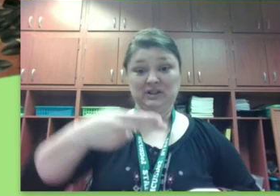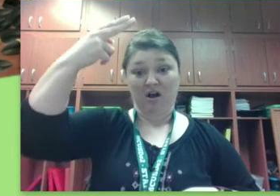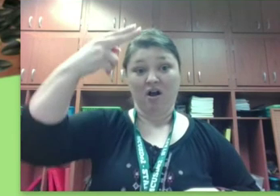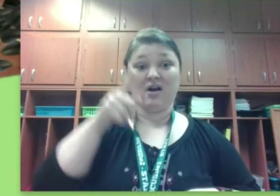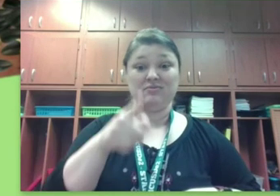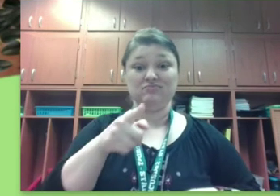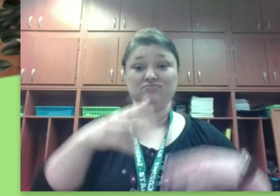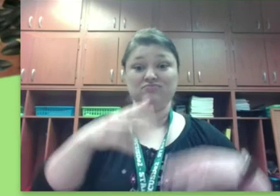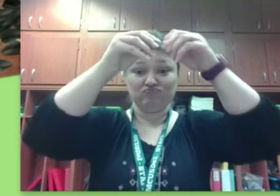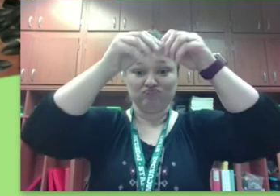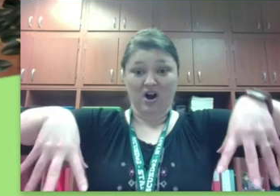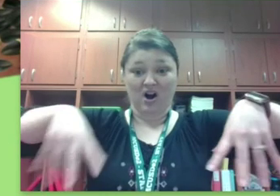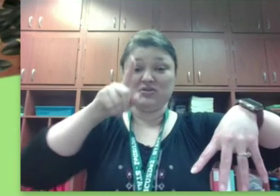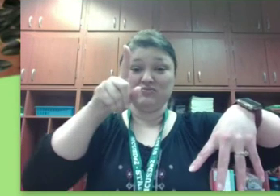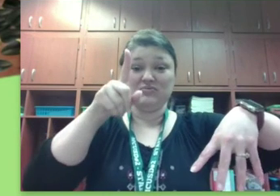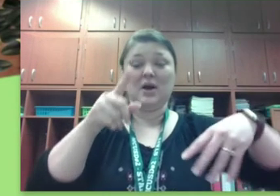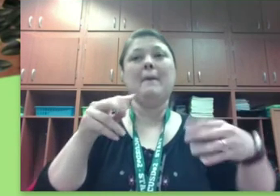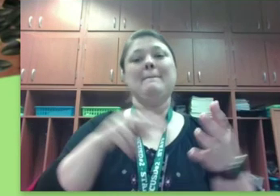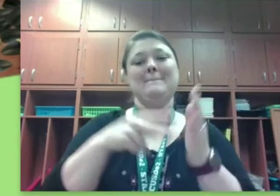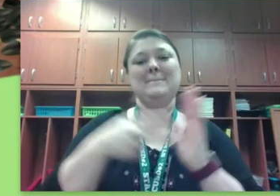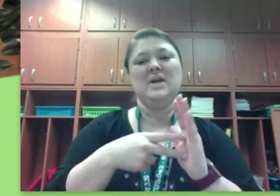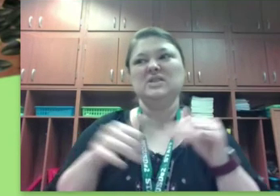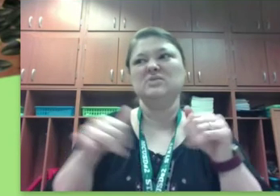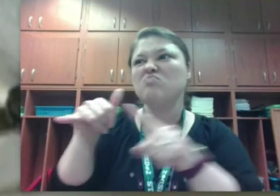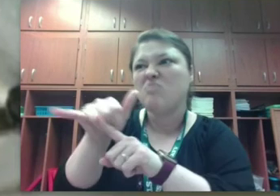is chickadee bullying.